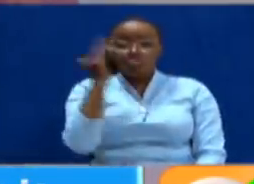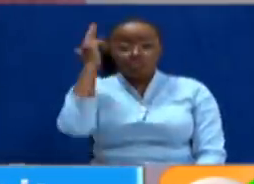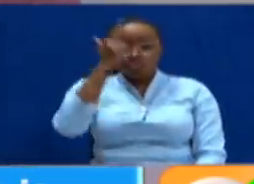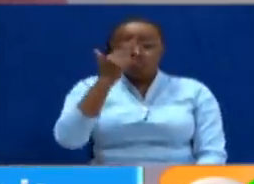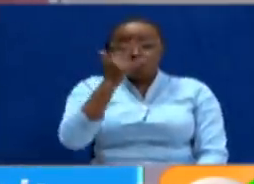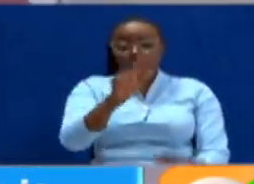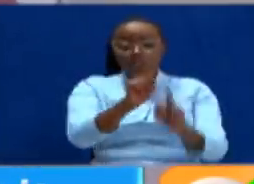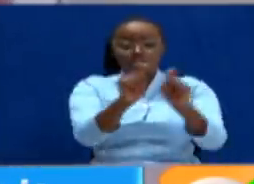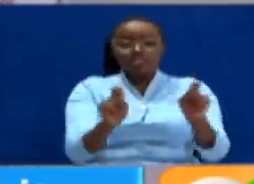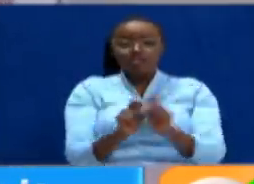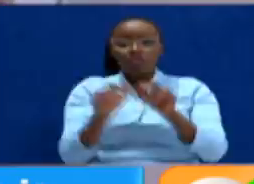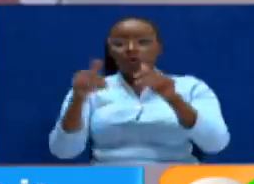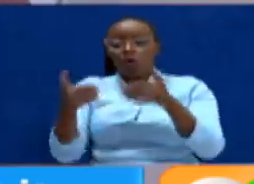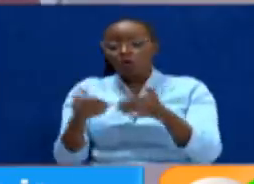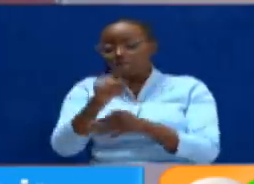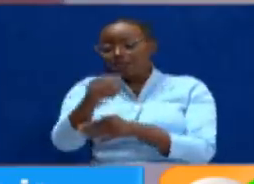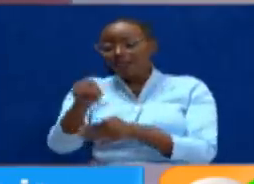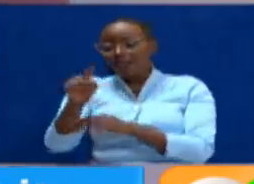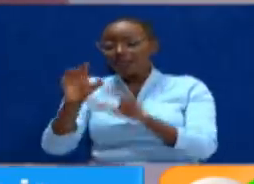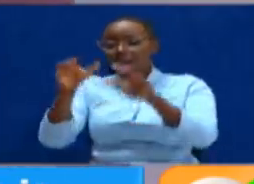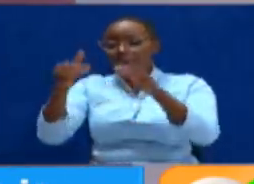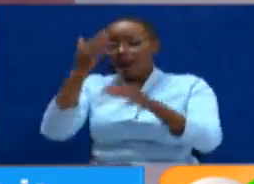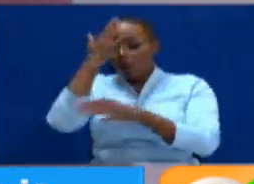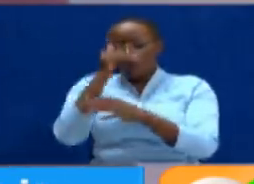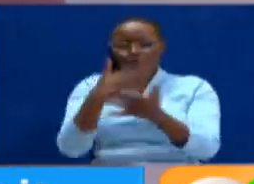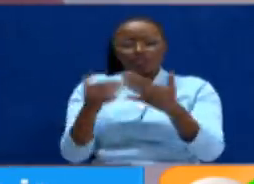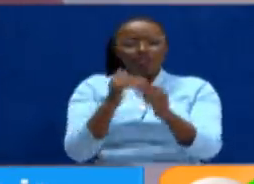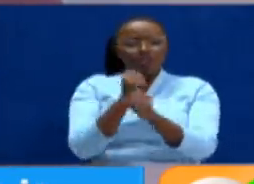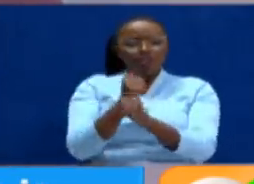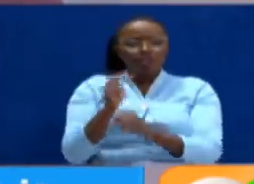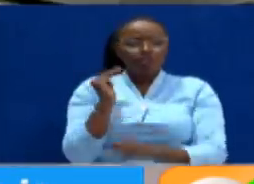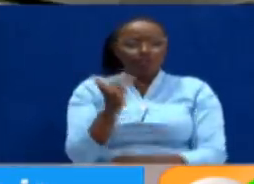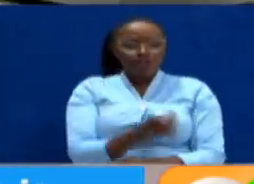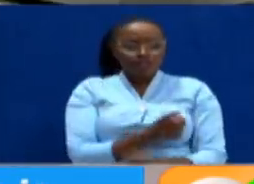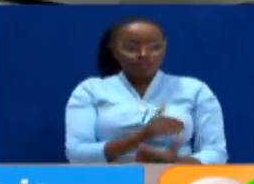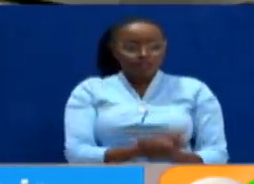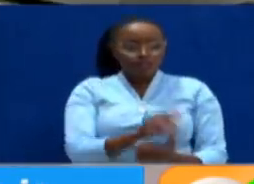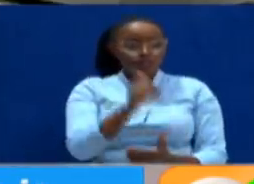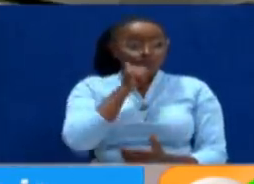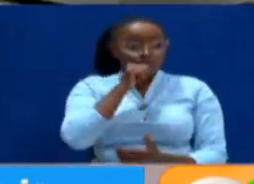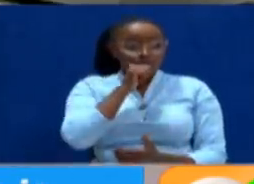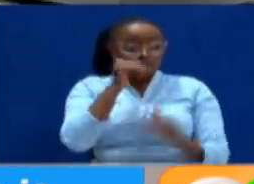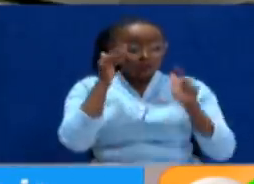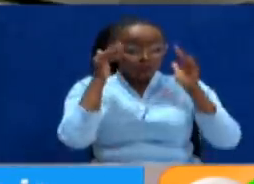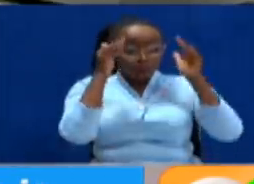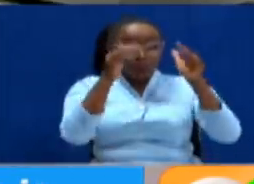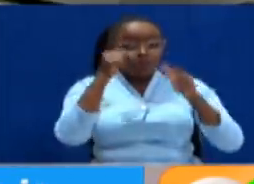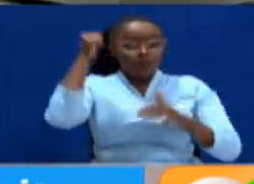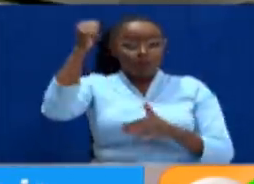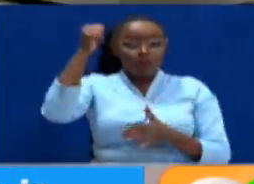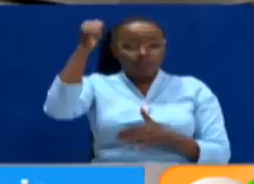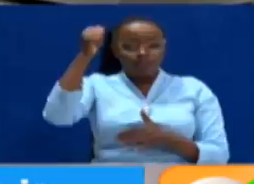because of their tribe or they belong to the right party, but not because of what they'll do for us as a people. Jamila, that's a very nice way of looking at politics.